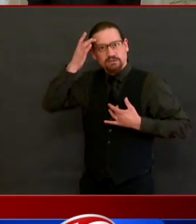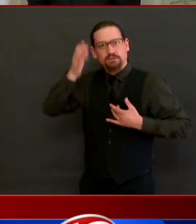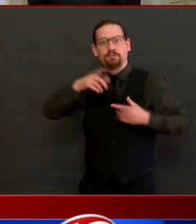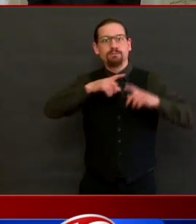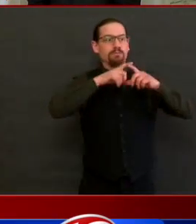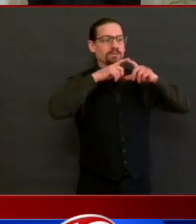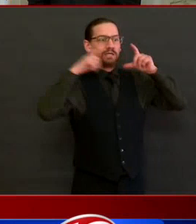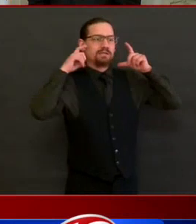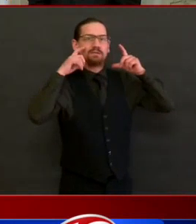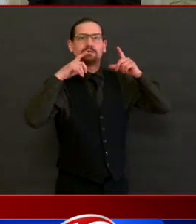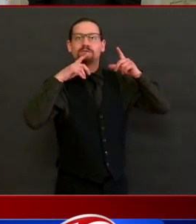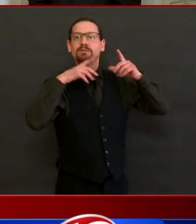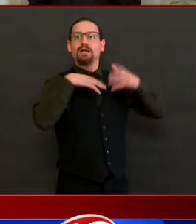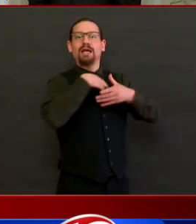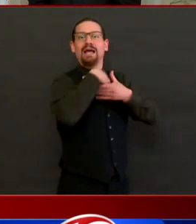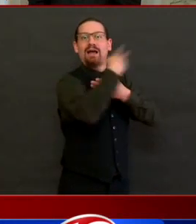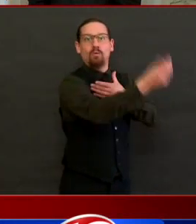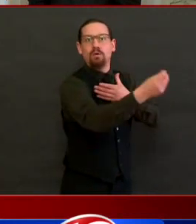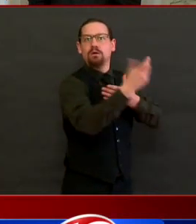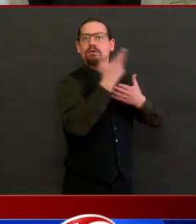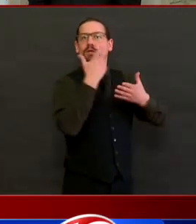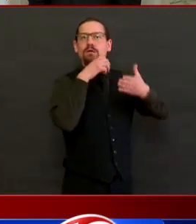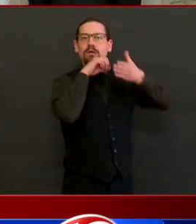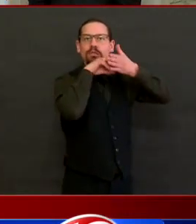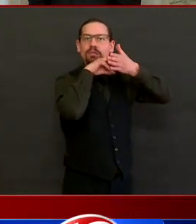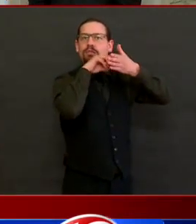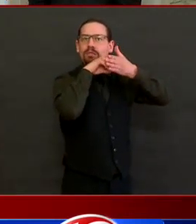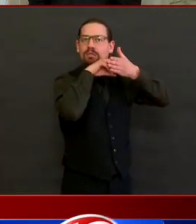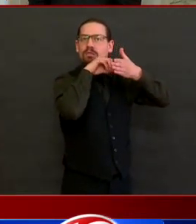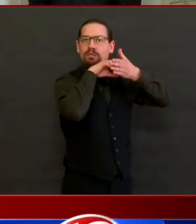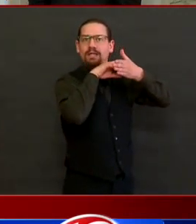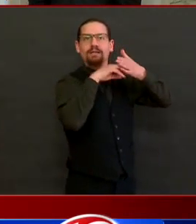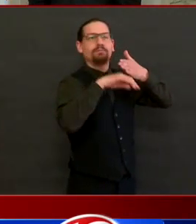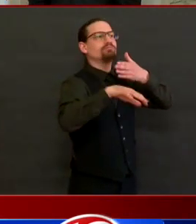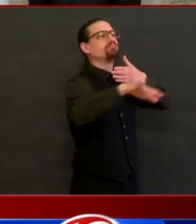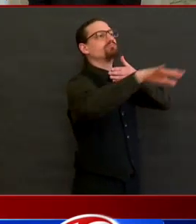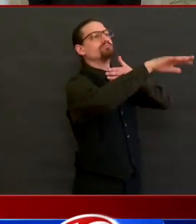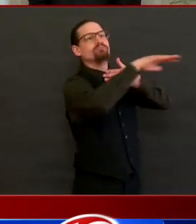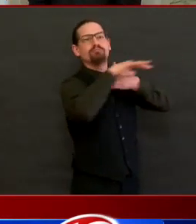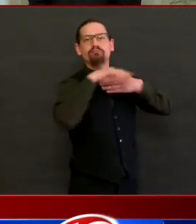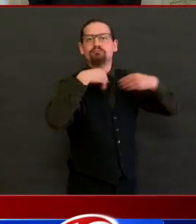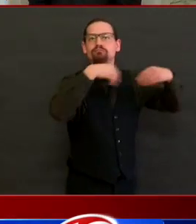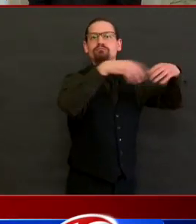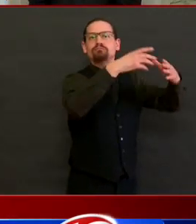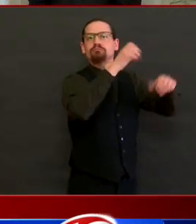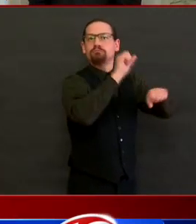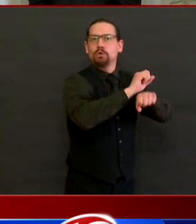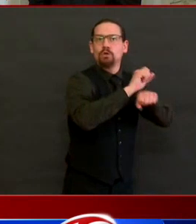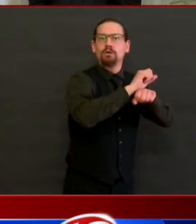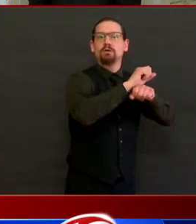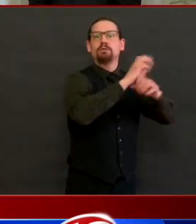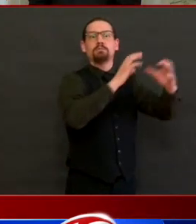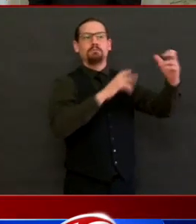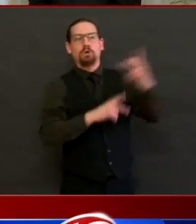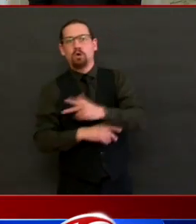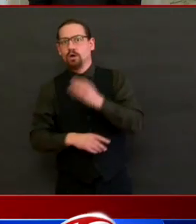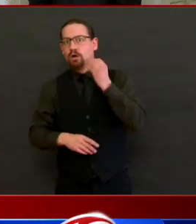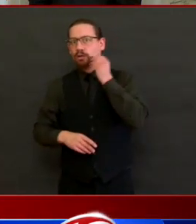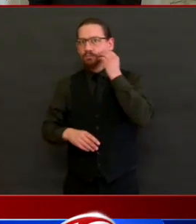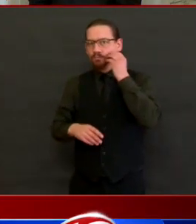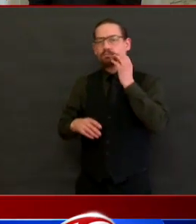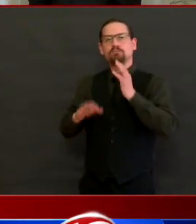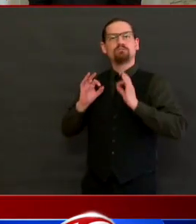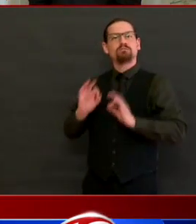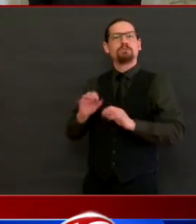We've heard that some people are having a little trouble making cloth face coverings at home, particularly people who may